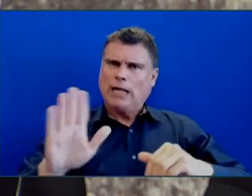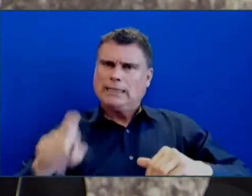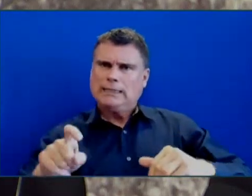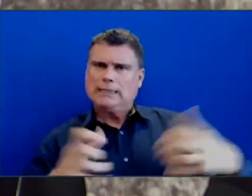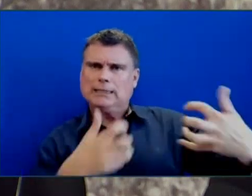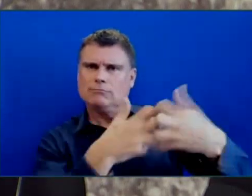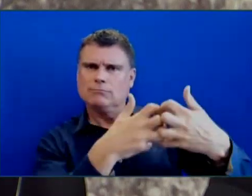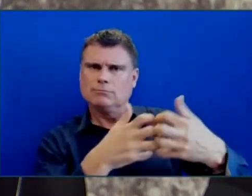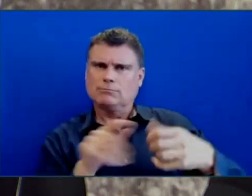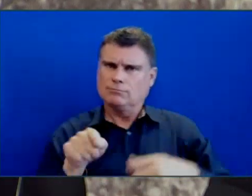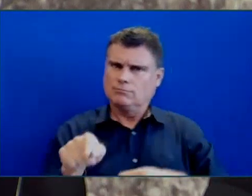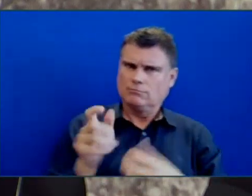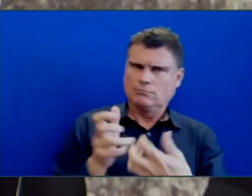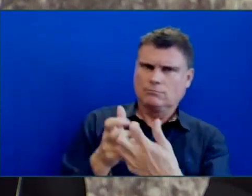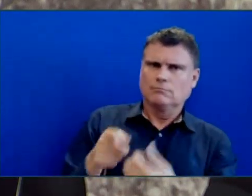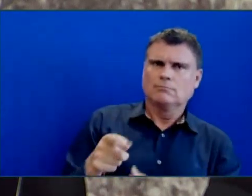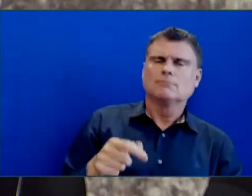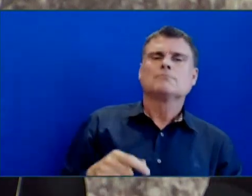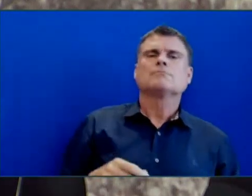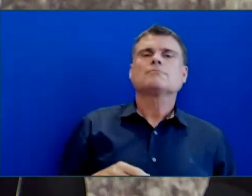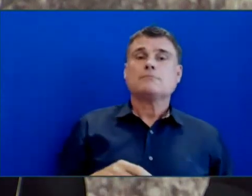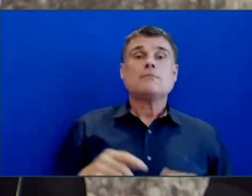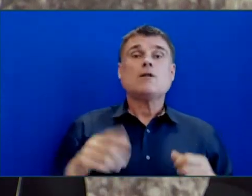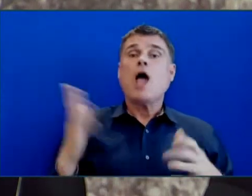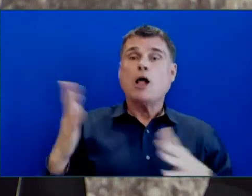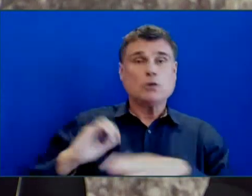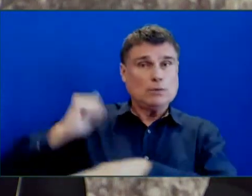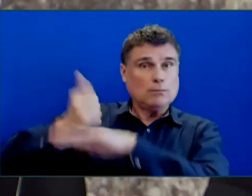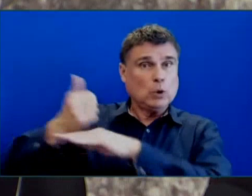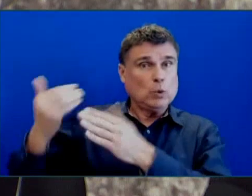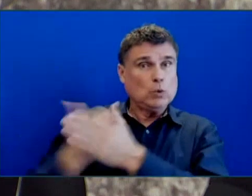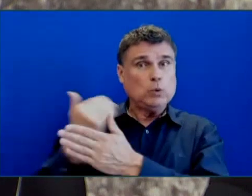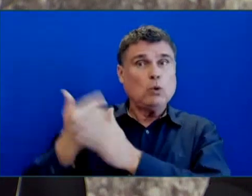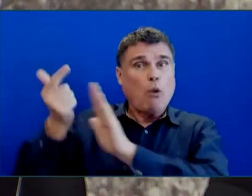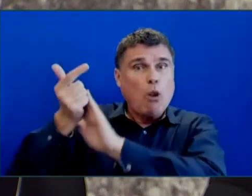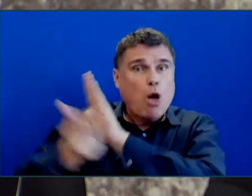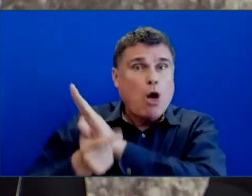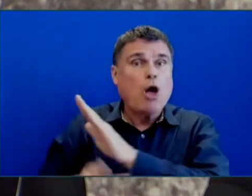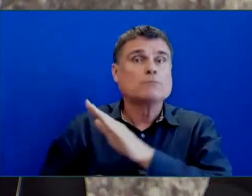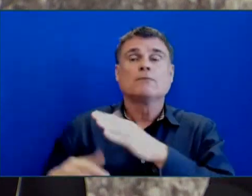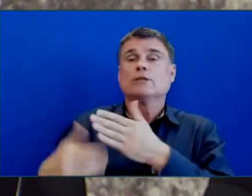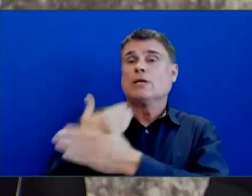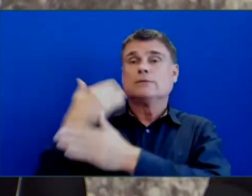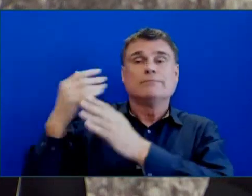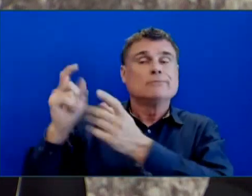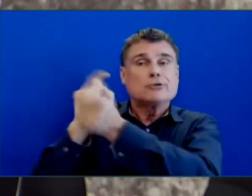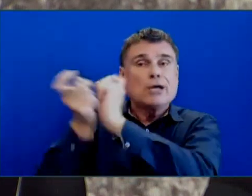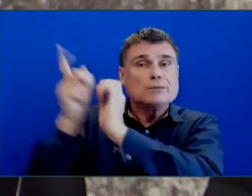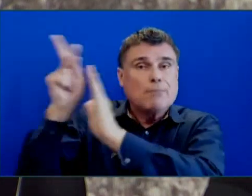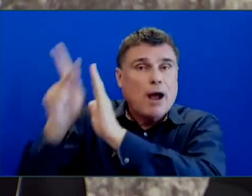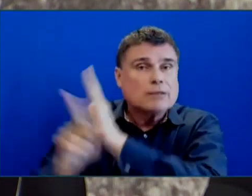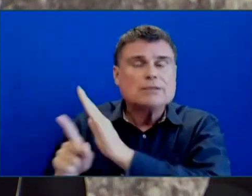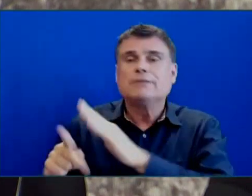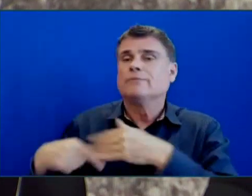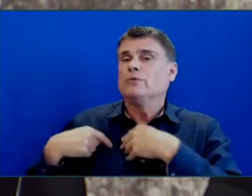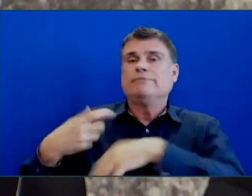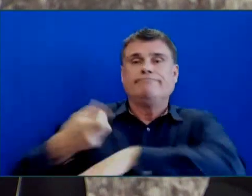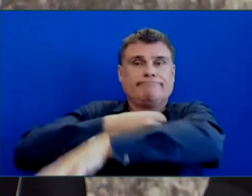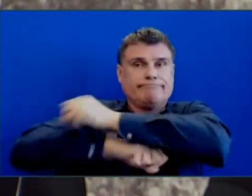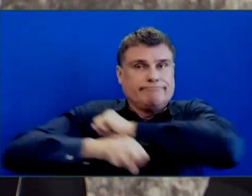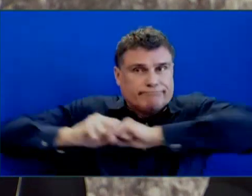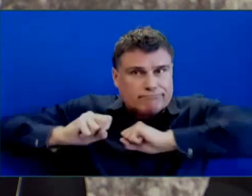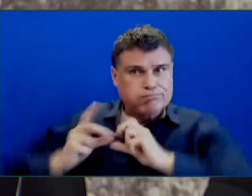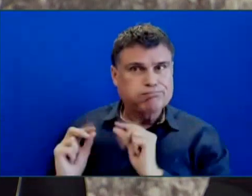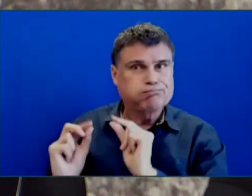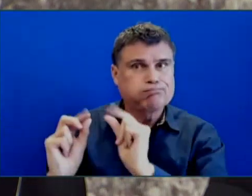changed policy, we have taken action in order to try and keep children and youth safely with their families, Honourable Speaker,